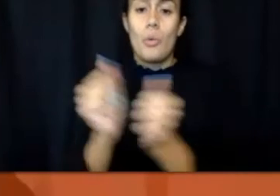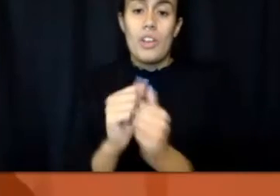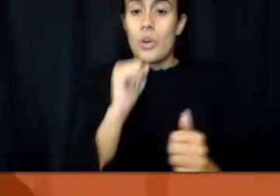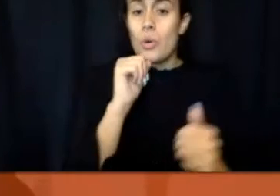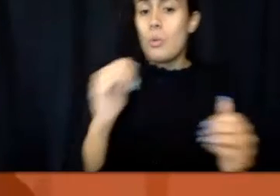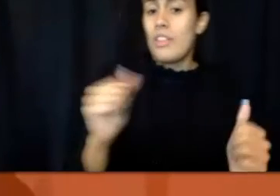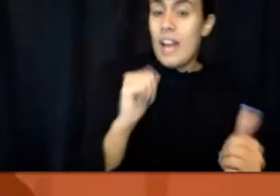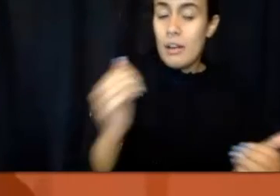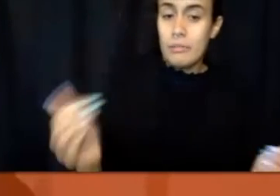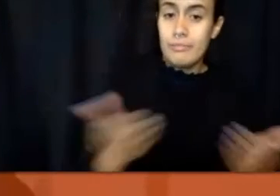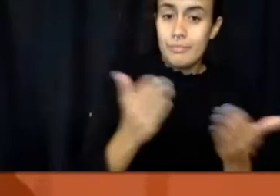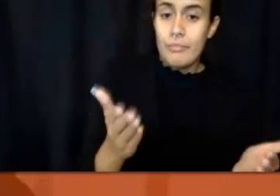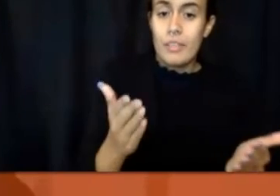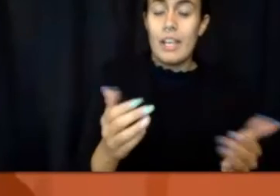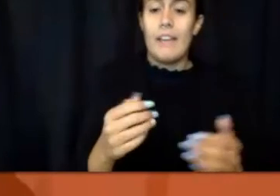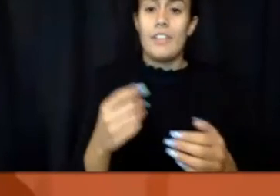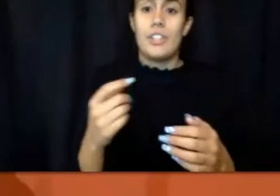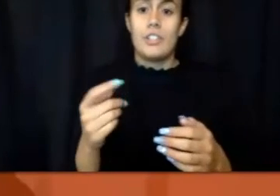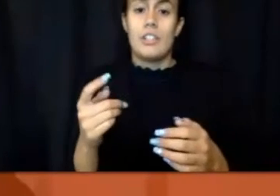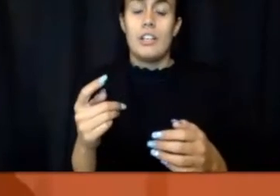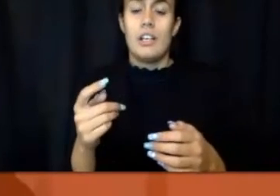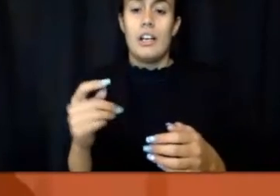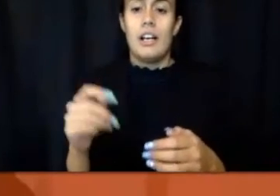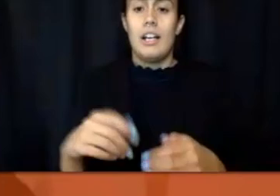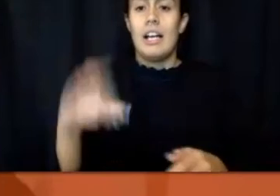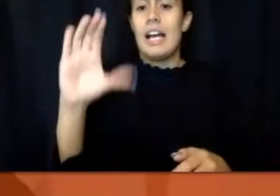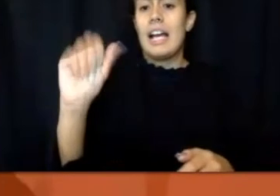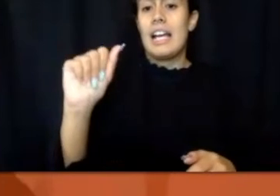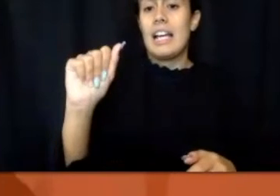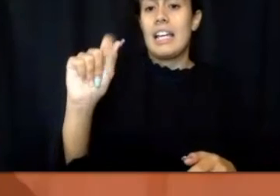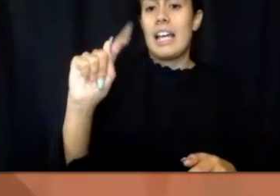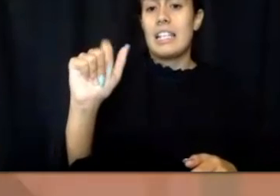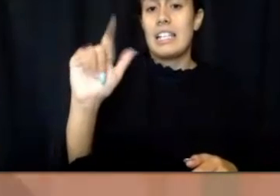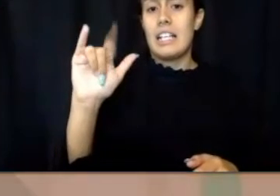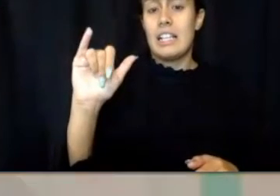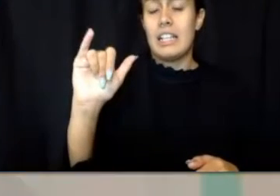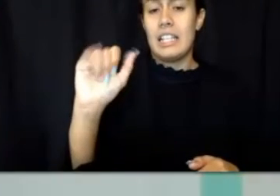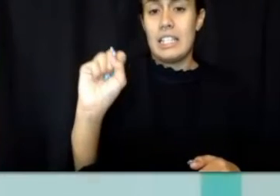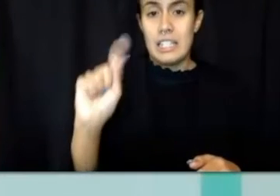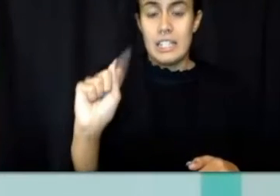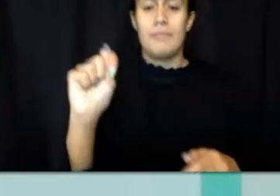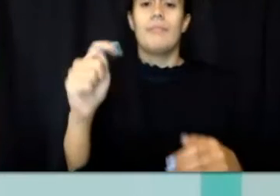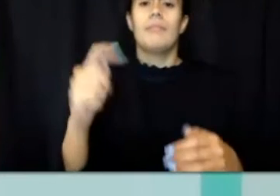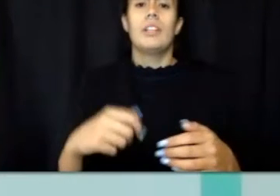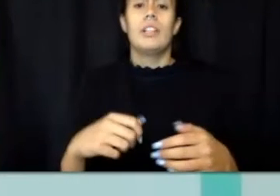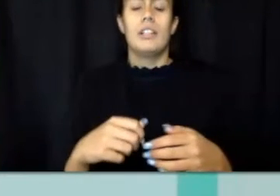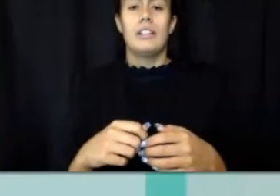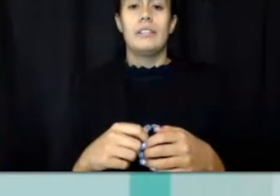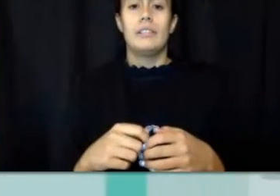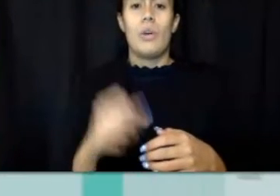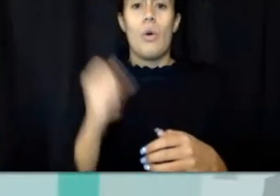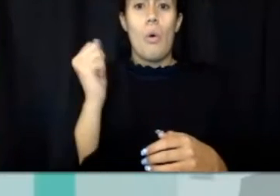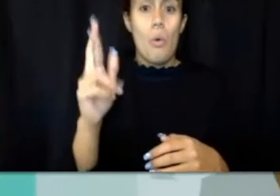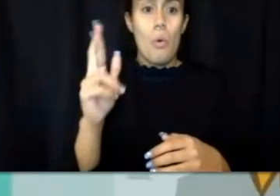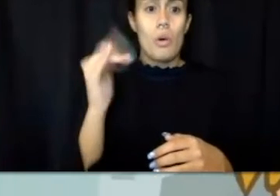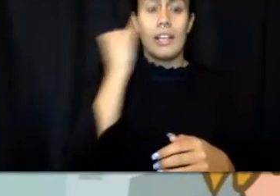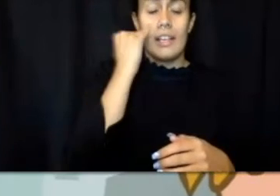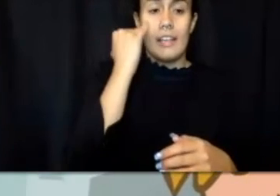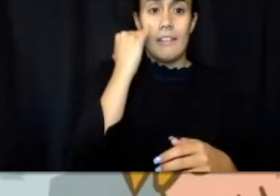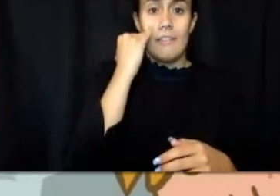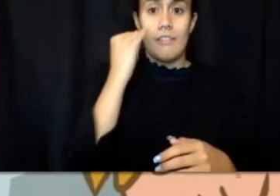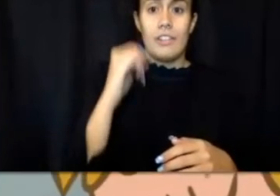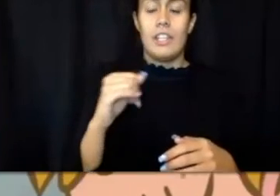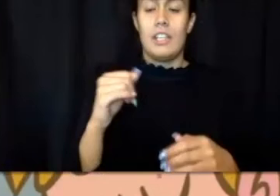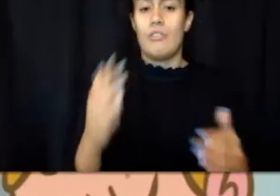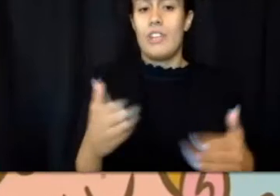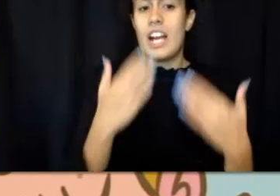marijuana use triggers it early, is a catalyst for a tipping point that wouldn't have been crossed otherwise, or whether the reaction to